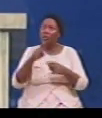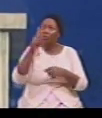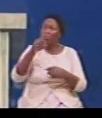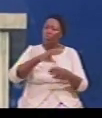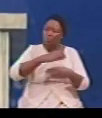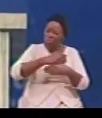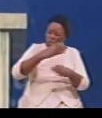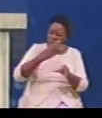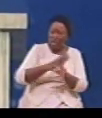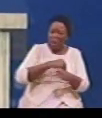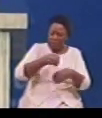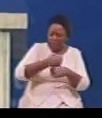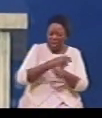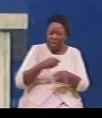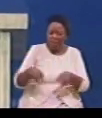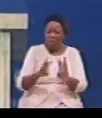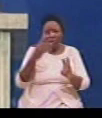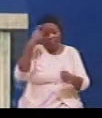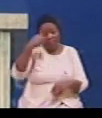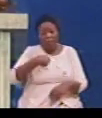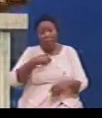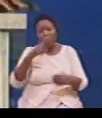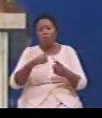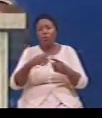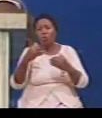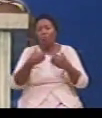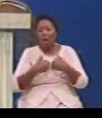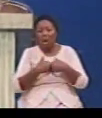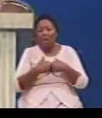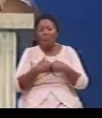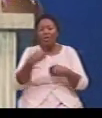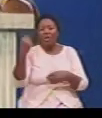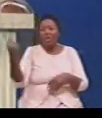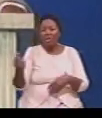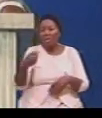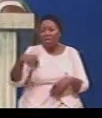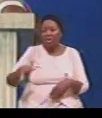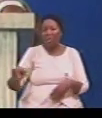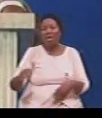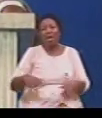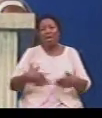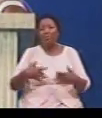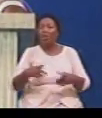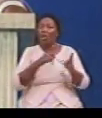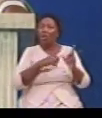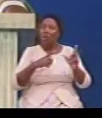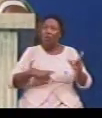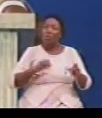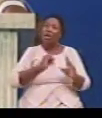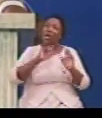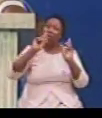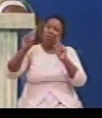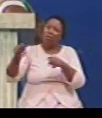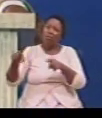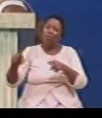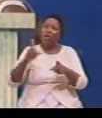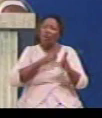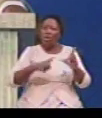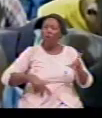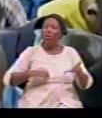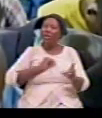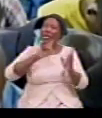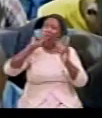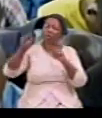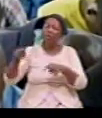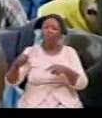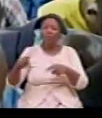and you make a way for me to have eternal life. Lord, I come. Lord, I